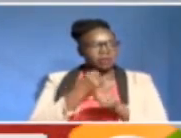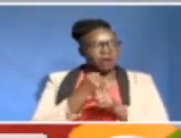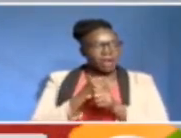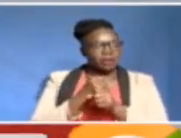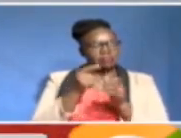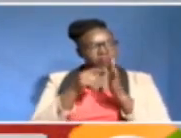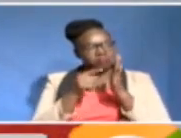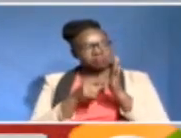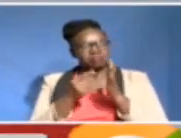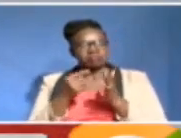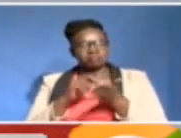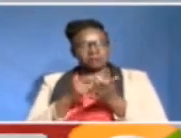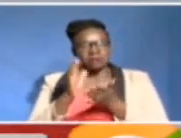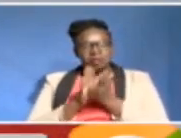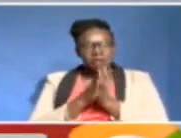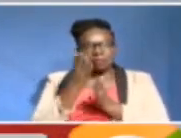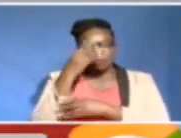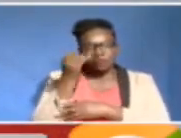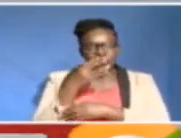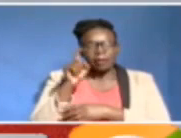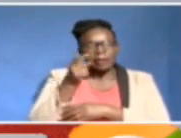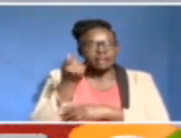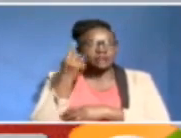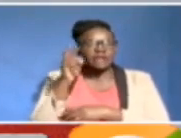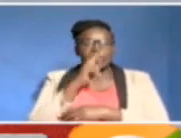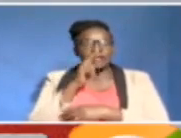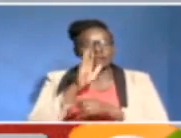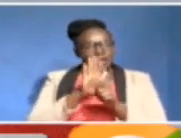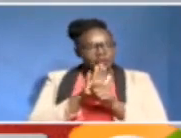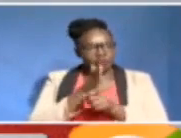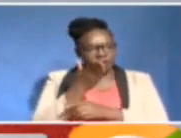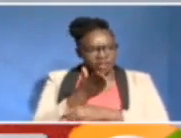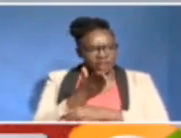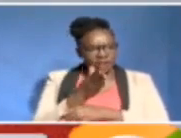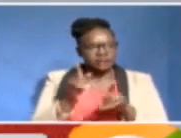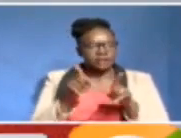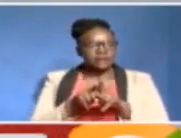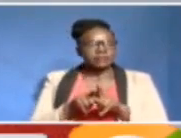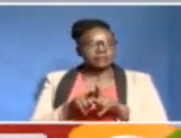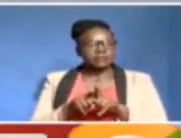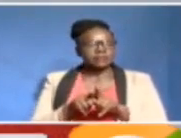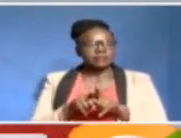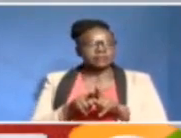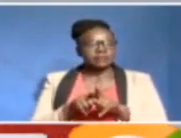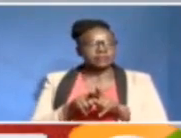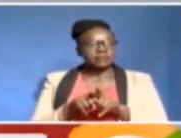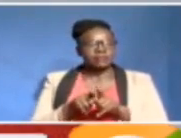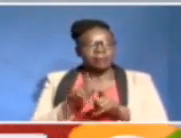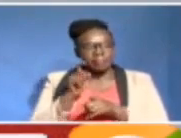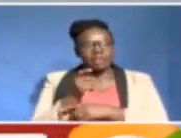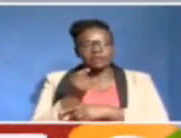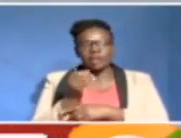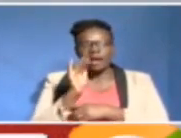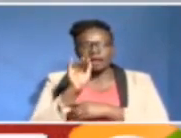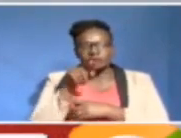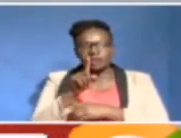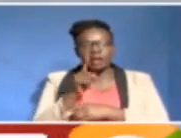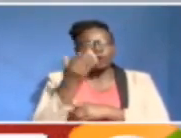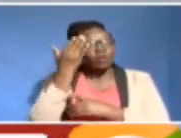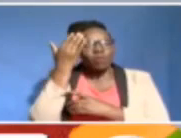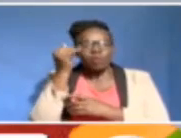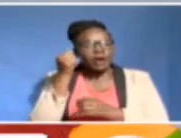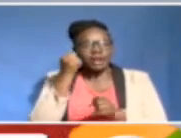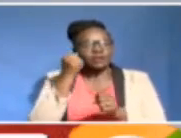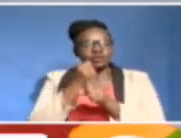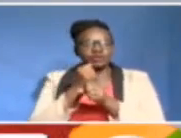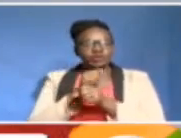you have to understand there's a lot of risk factor, there's a lot of sense of why do you need it, what are you doing it for, why did I do it, why, you know,